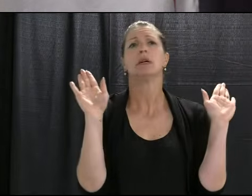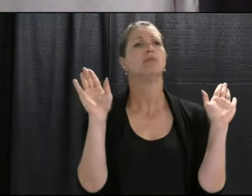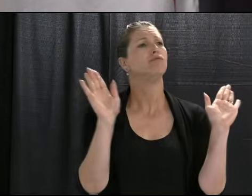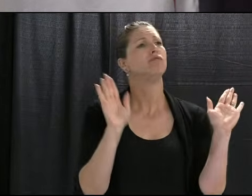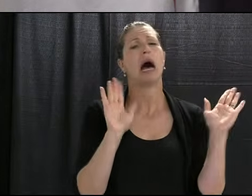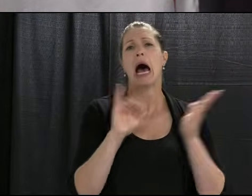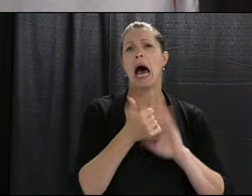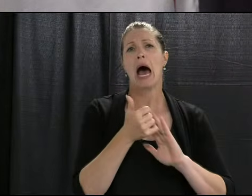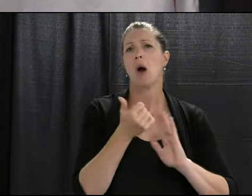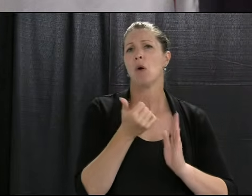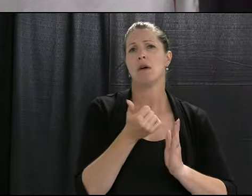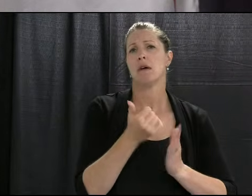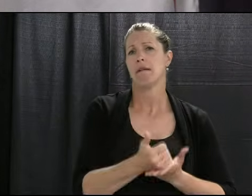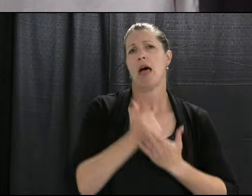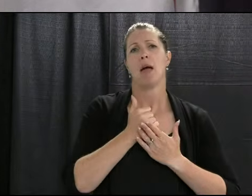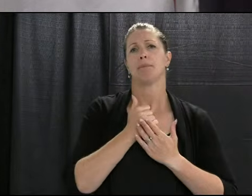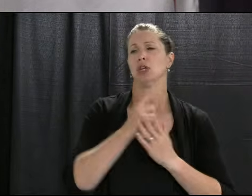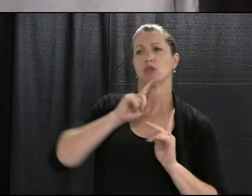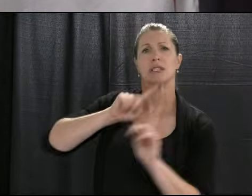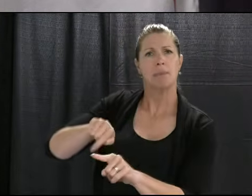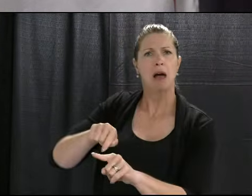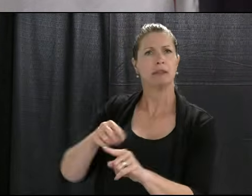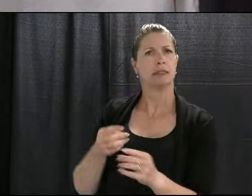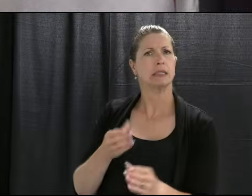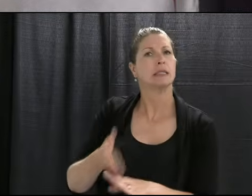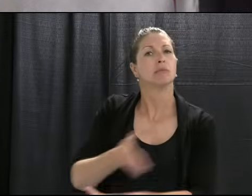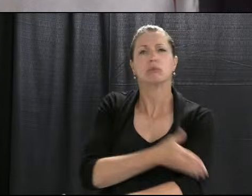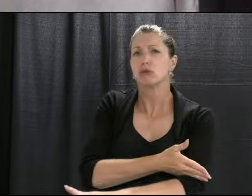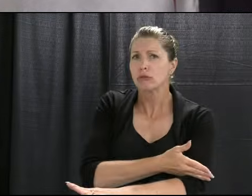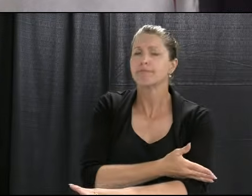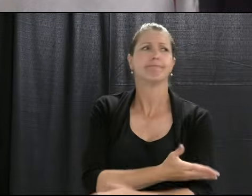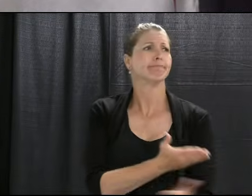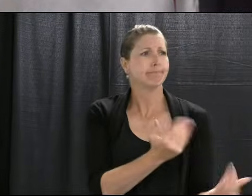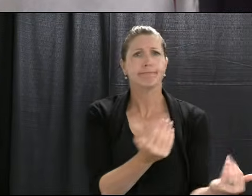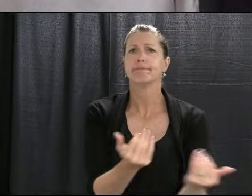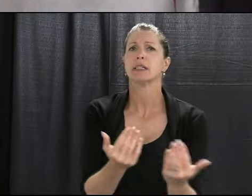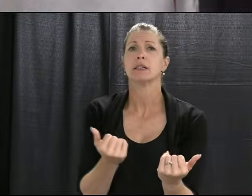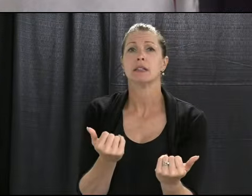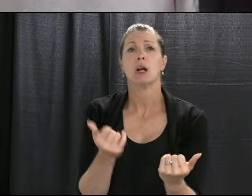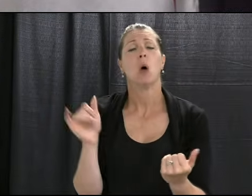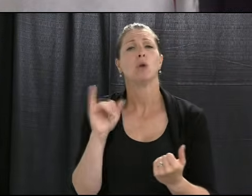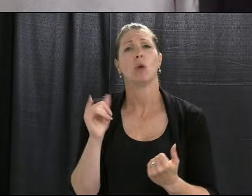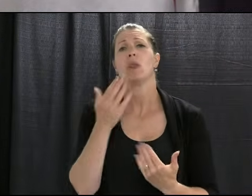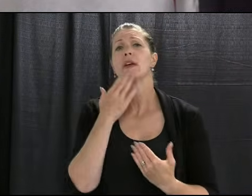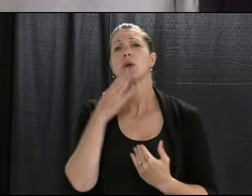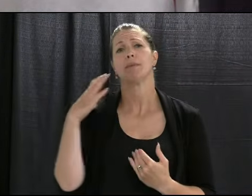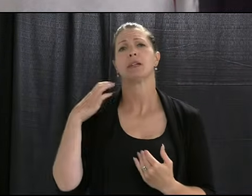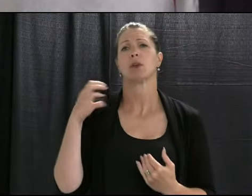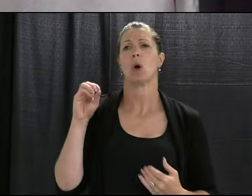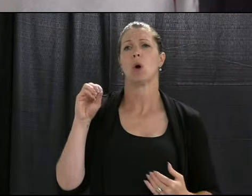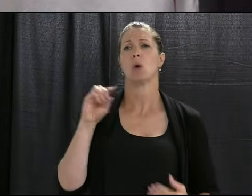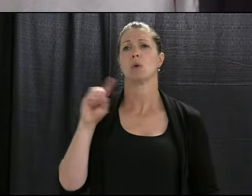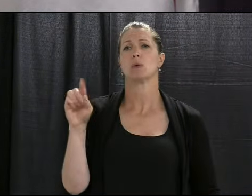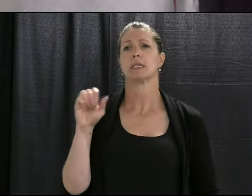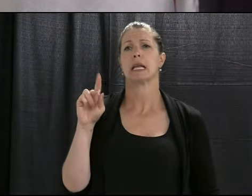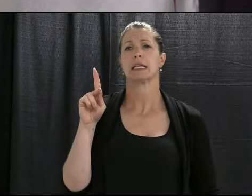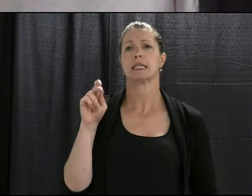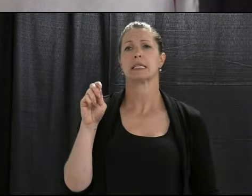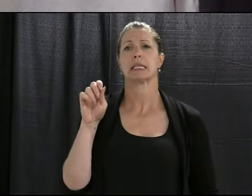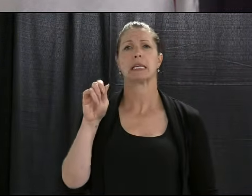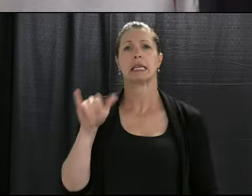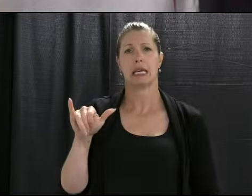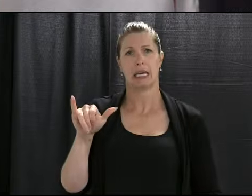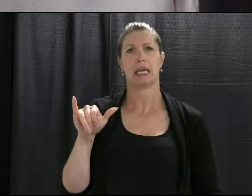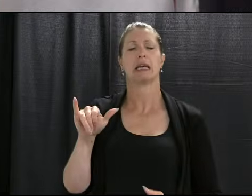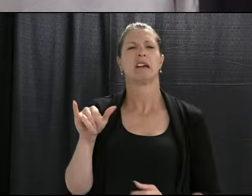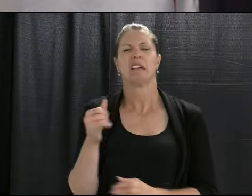how we can improve our response, as well as Minister Olszewski, who I was talking to a couple of days